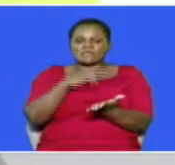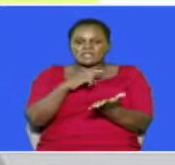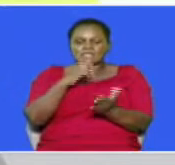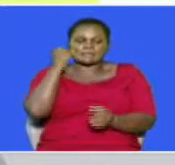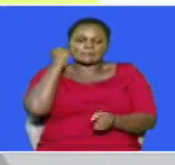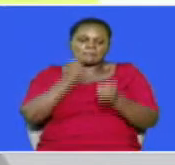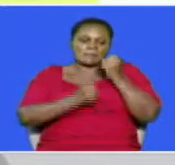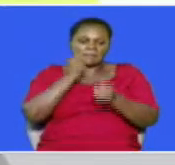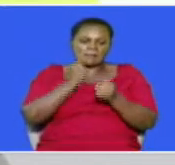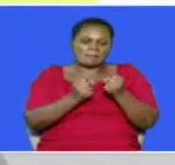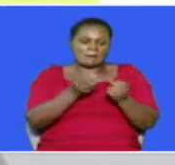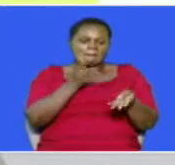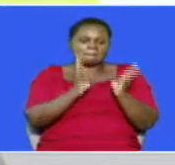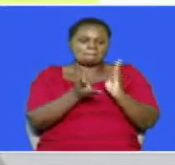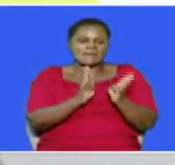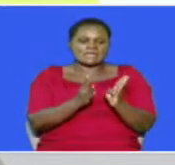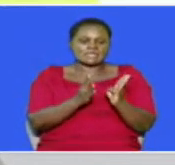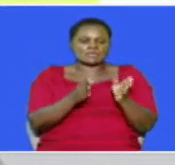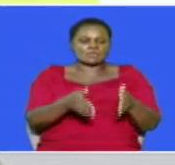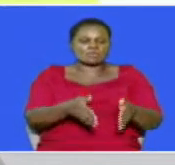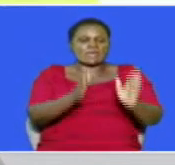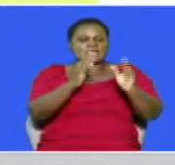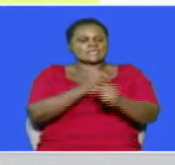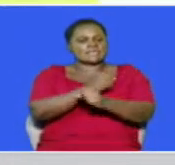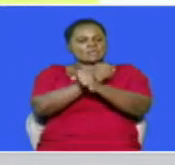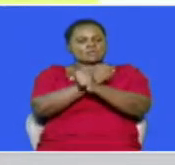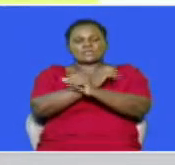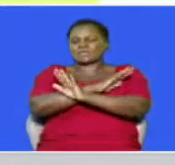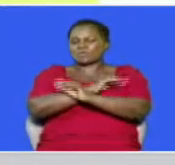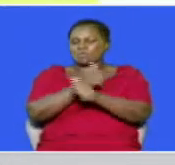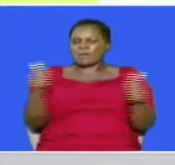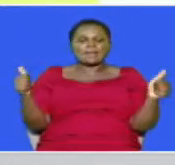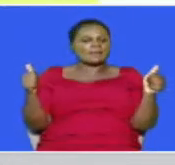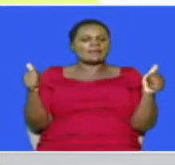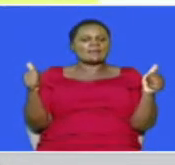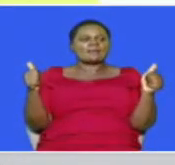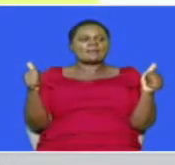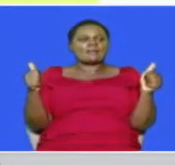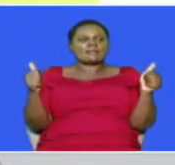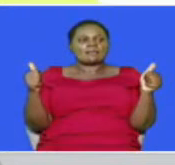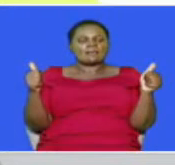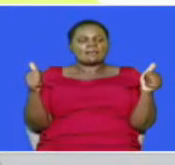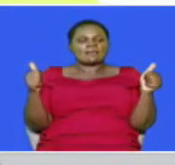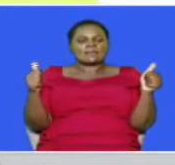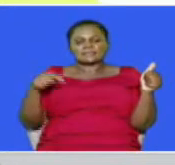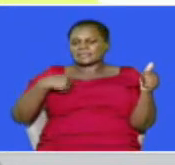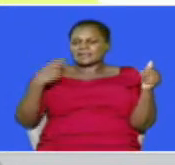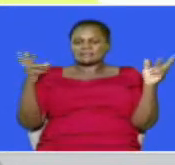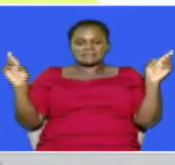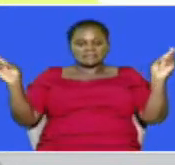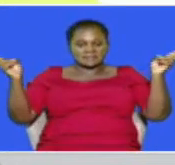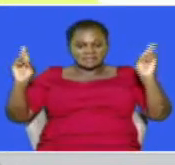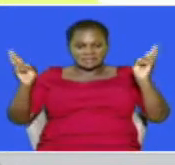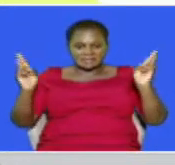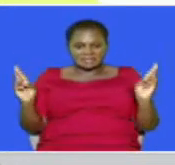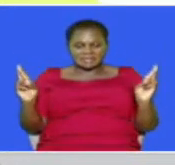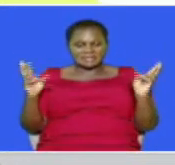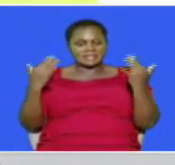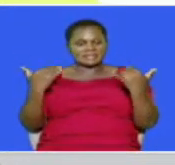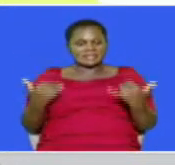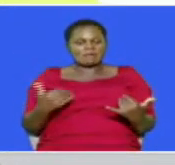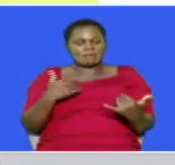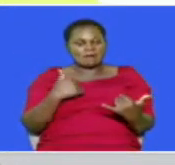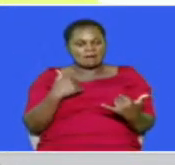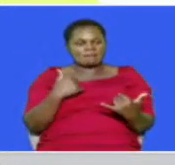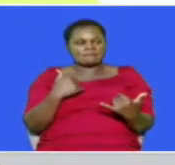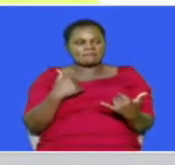marathon, you know, you have heard about the route, the security, everything is in place, it's all done, we are ready. So far, we have got